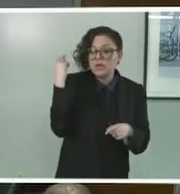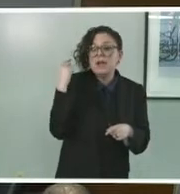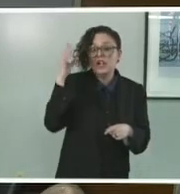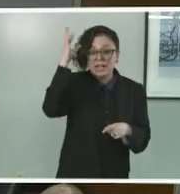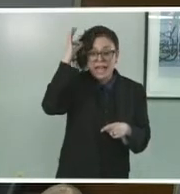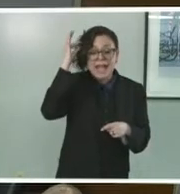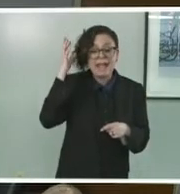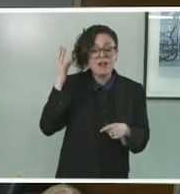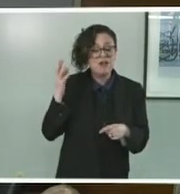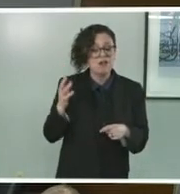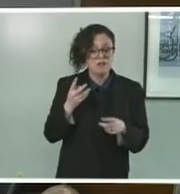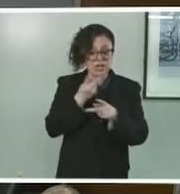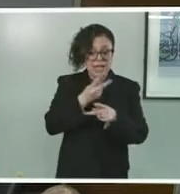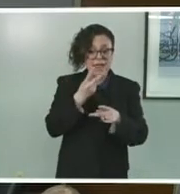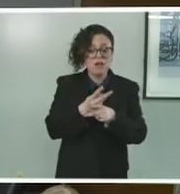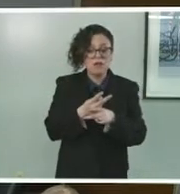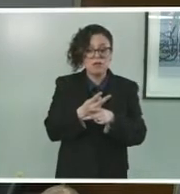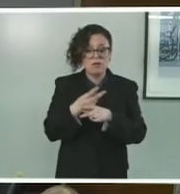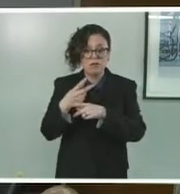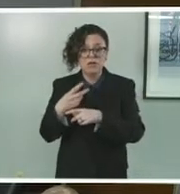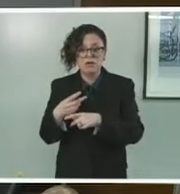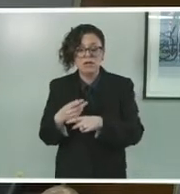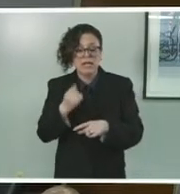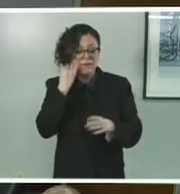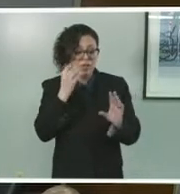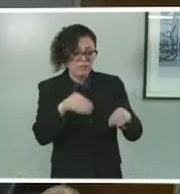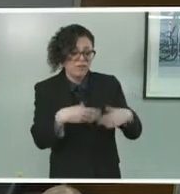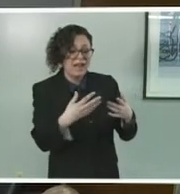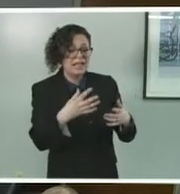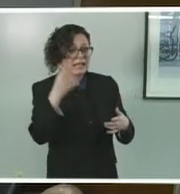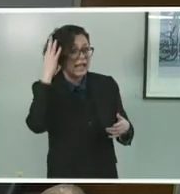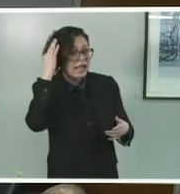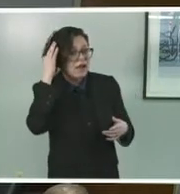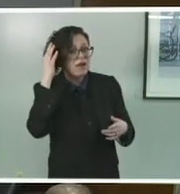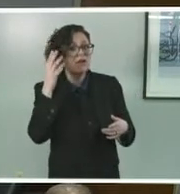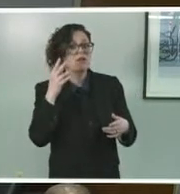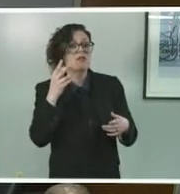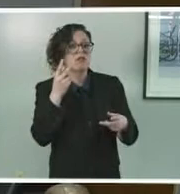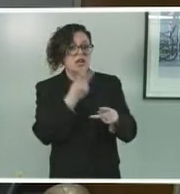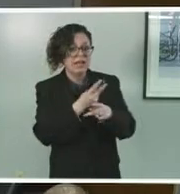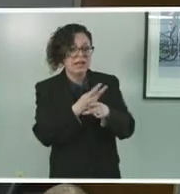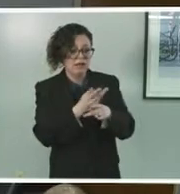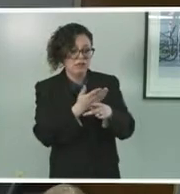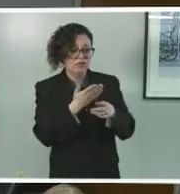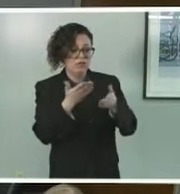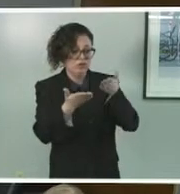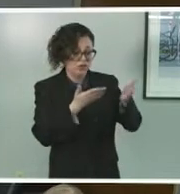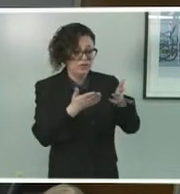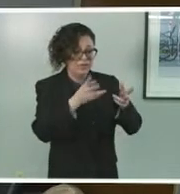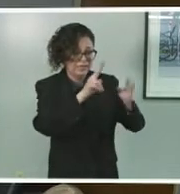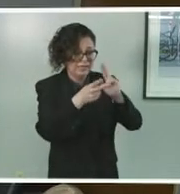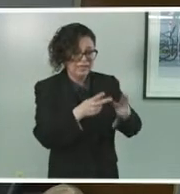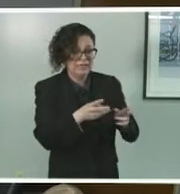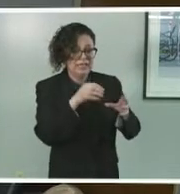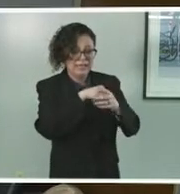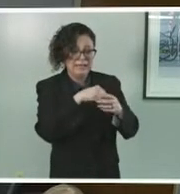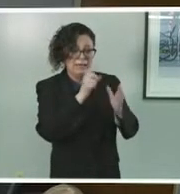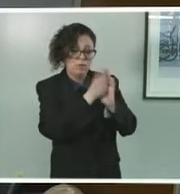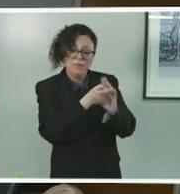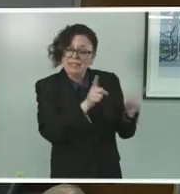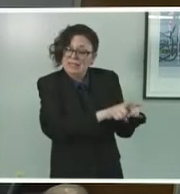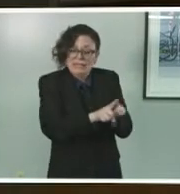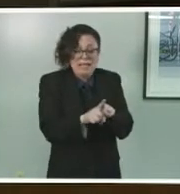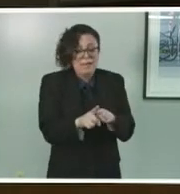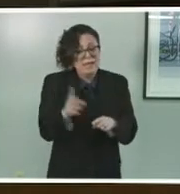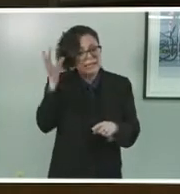depends. If it's providing hair care service so that they're actually performing the service, that's going to be the same answer as